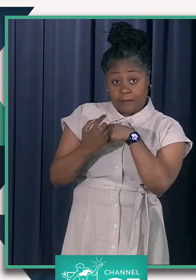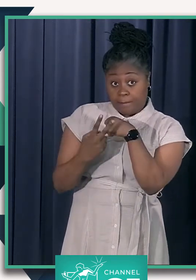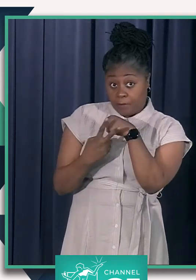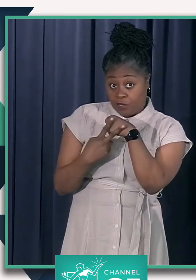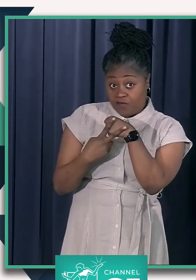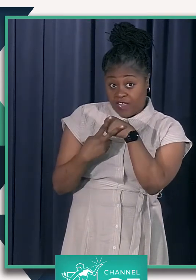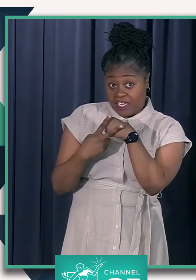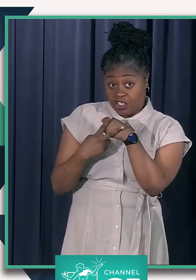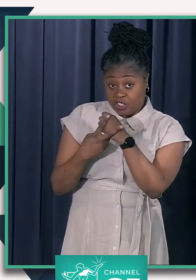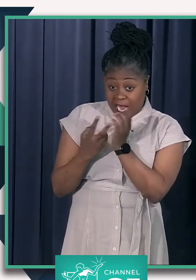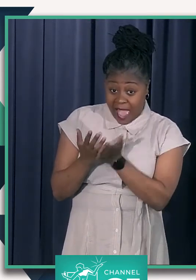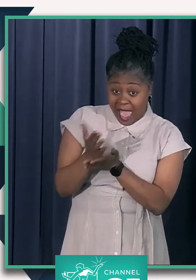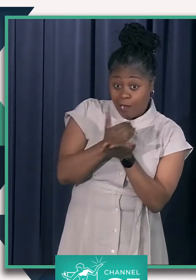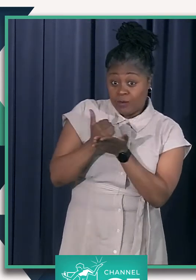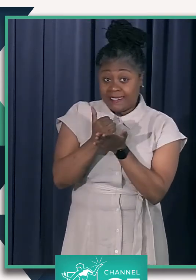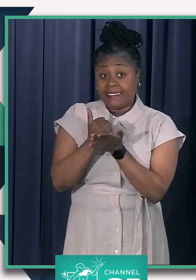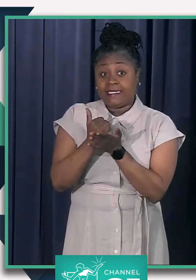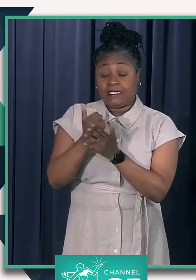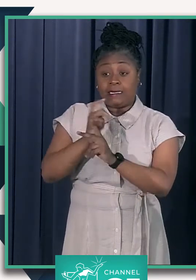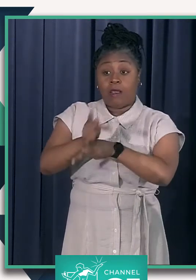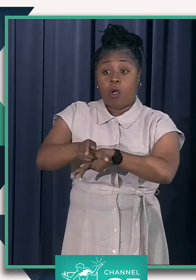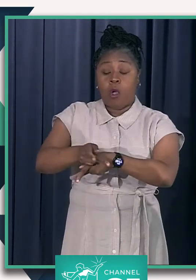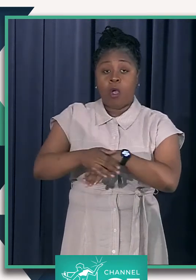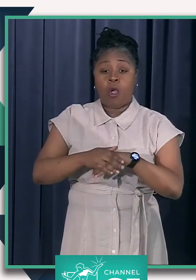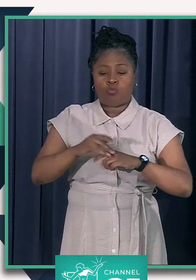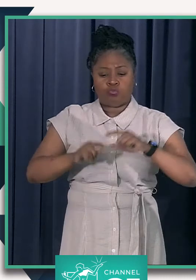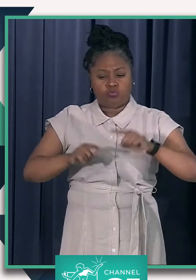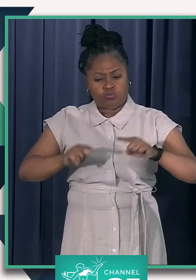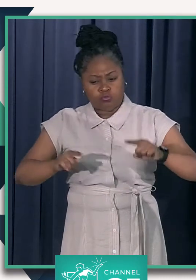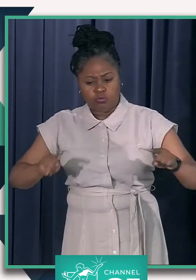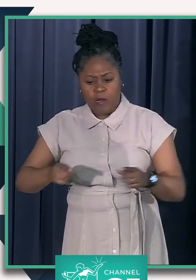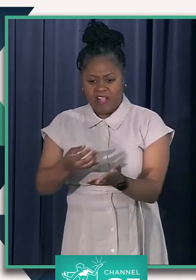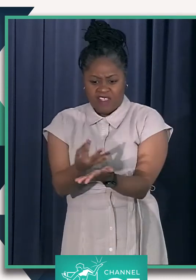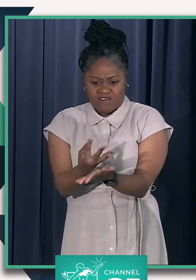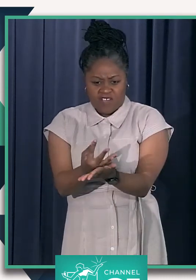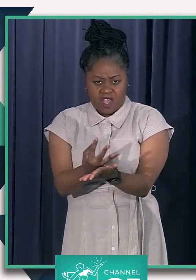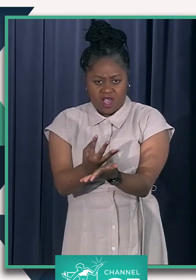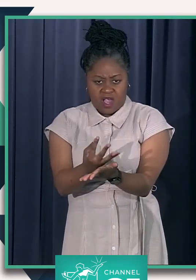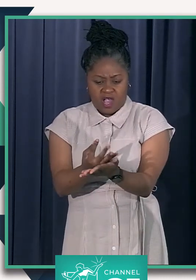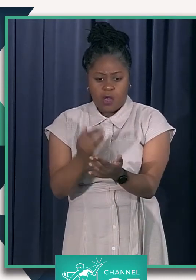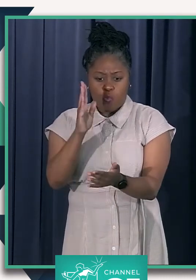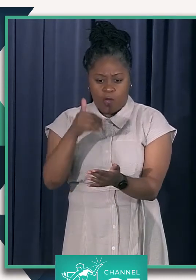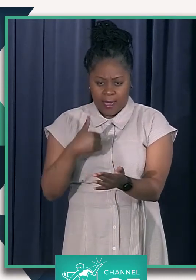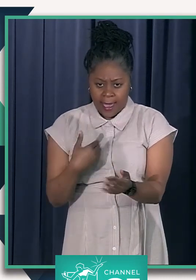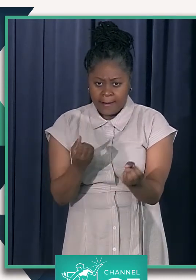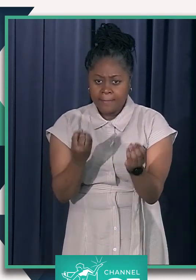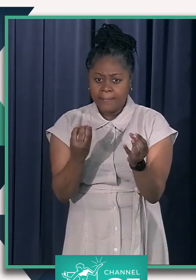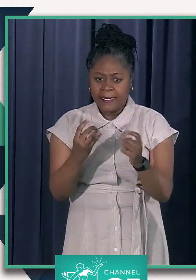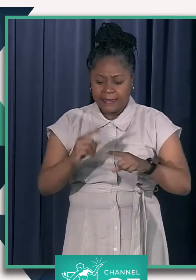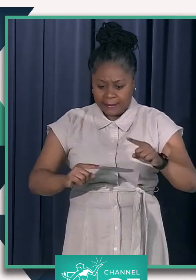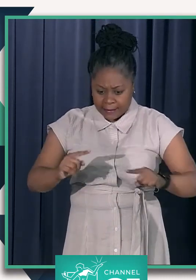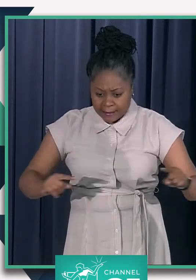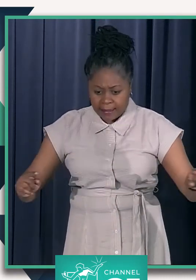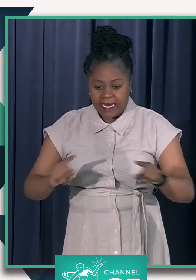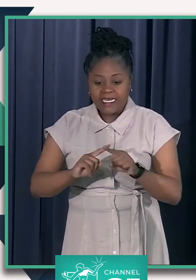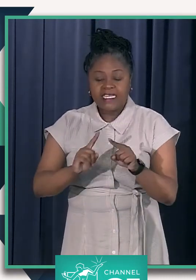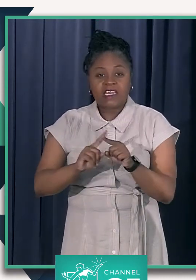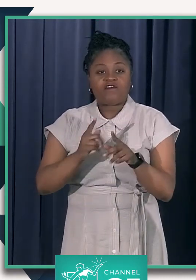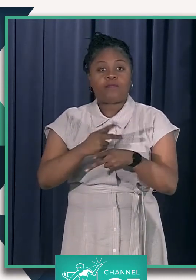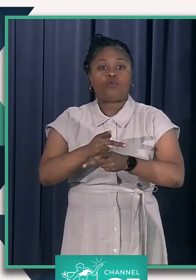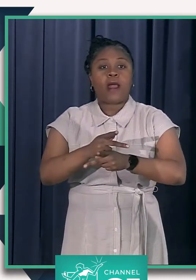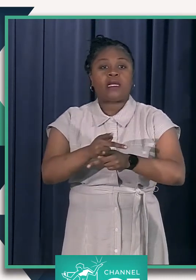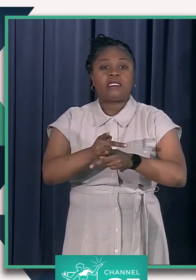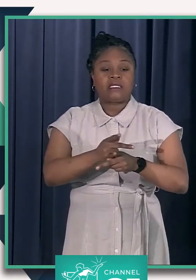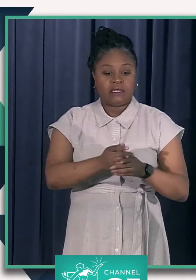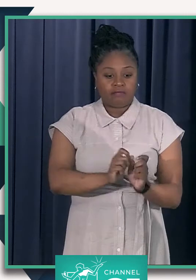So this will be a fund with multiple products that will fill niches in the market so we